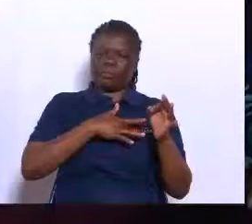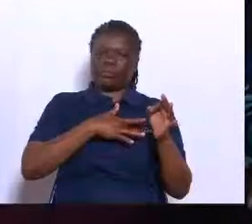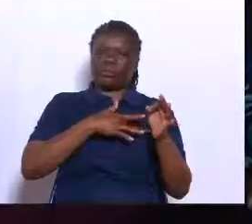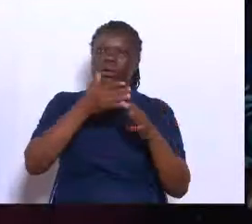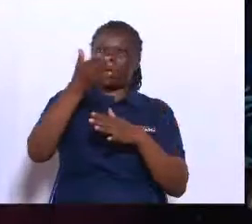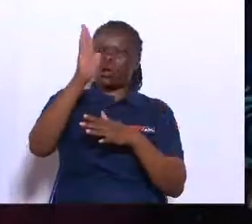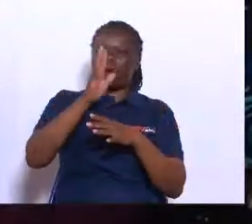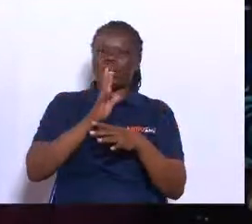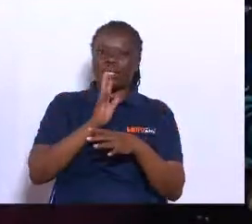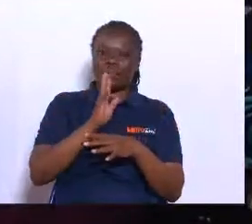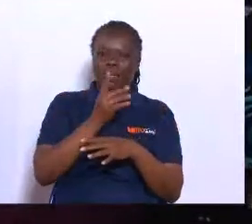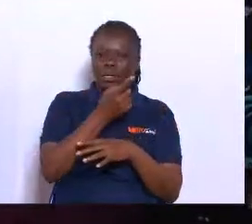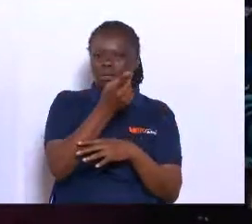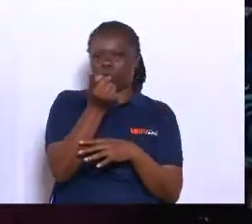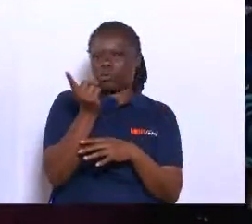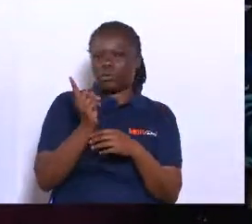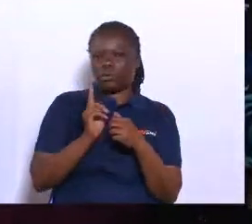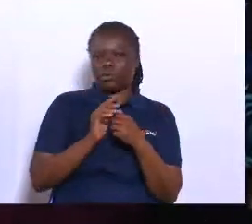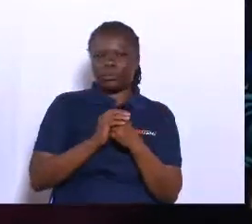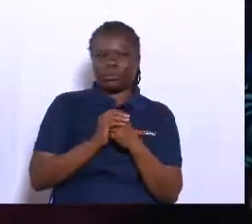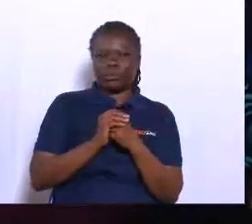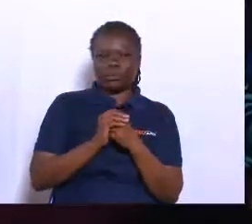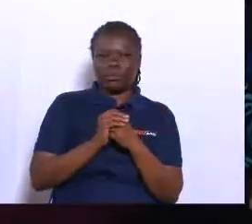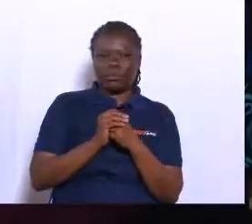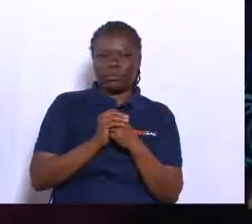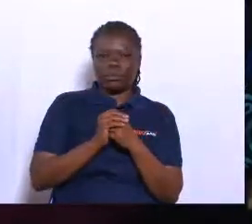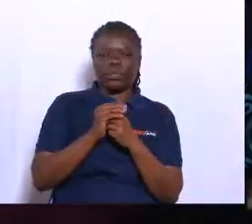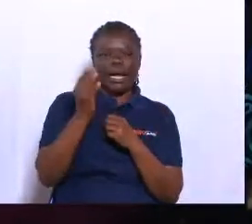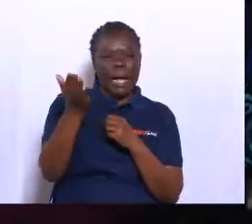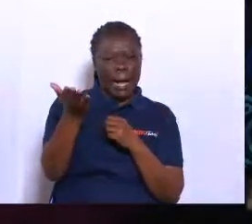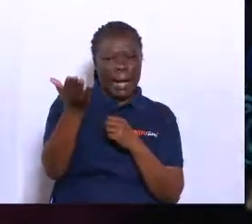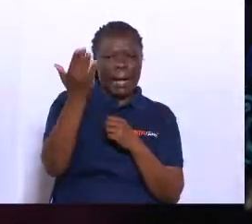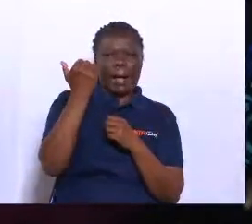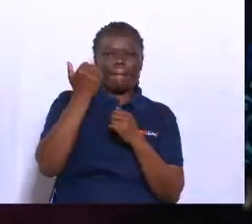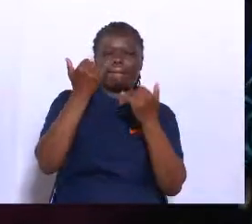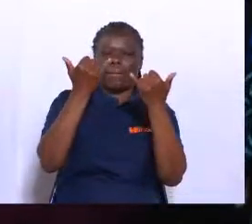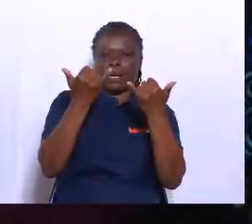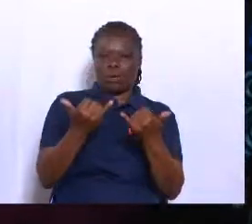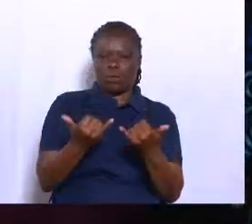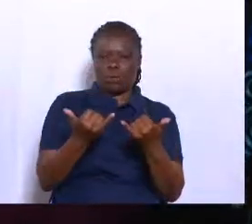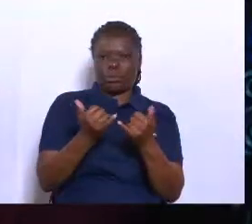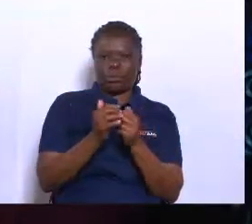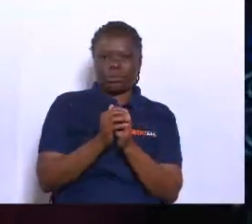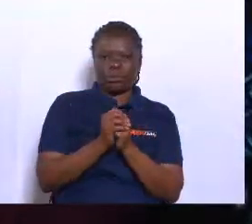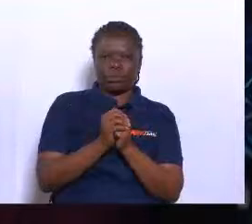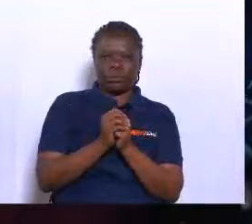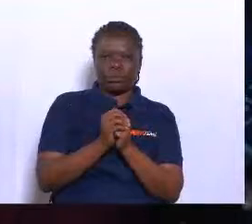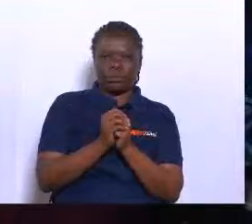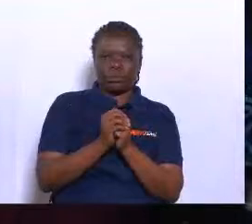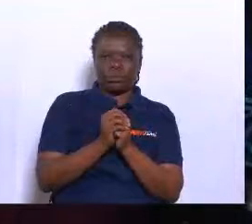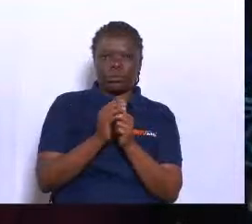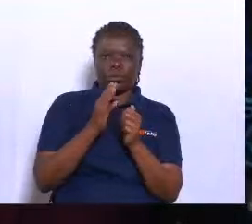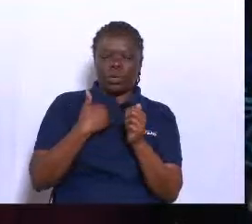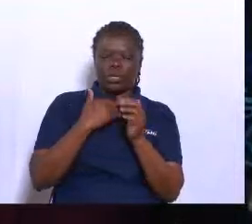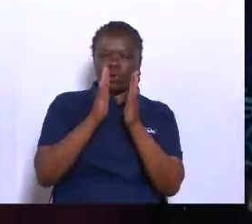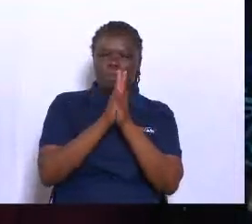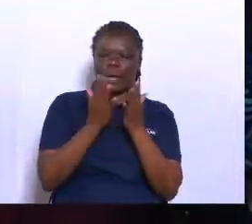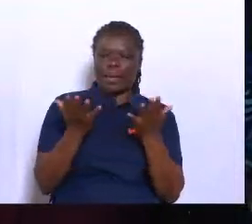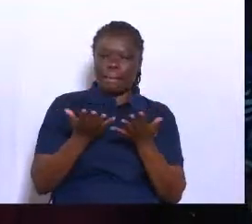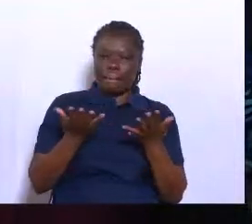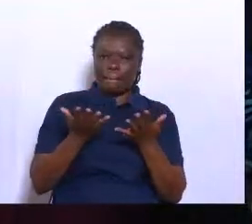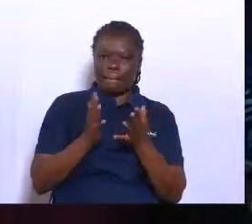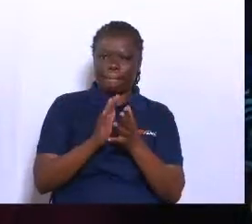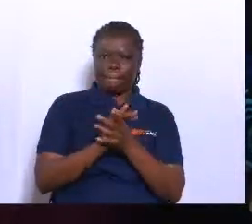Yesu anakuongelesha yule uliye ndani ya hema. You come just now. Naomba uje sasa. We're going to pray here.